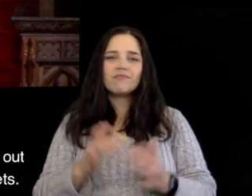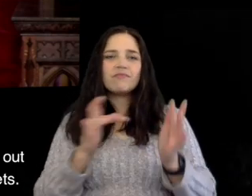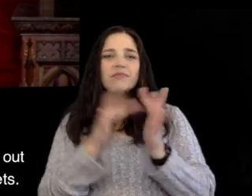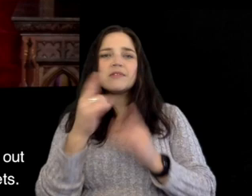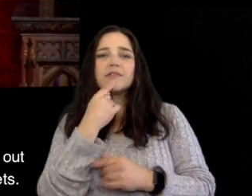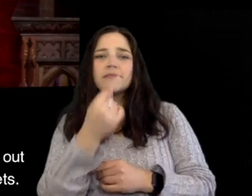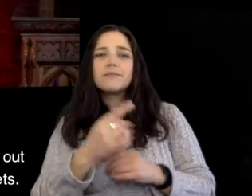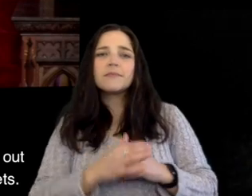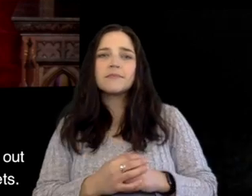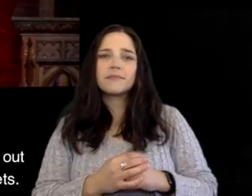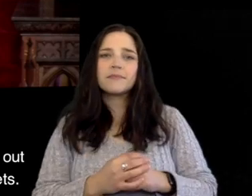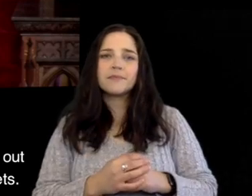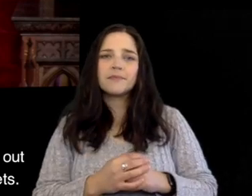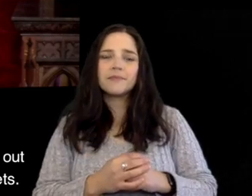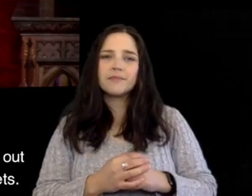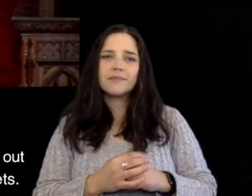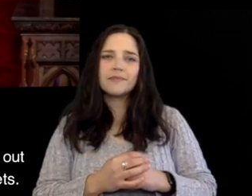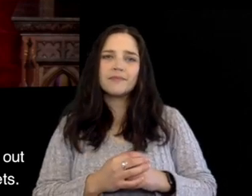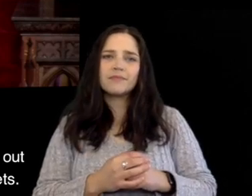Jesus says,